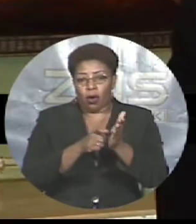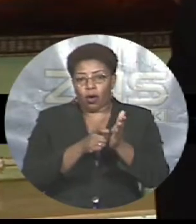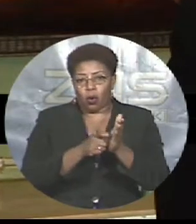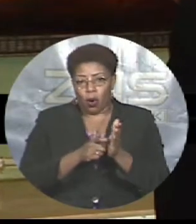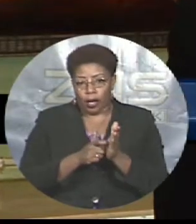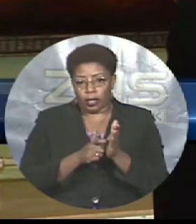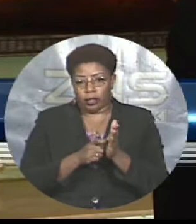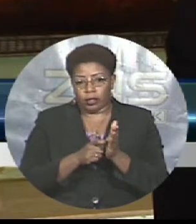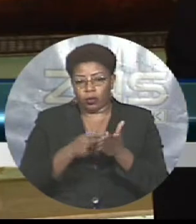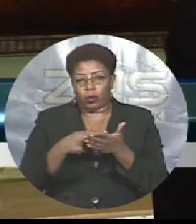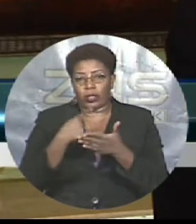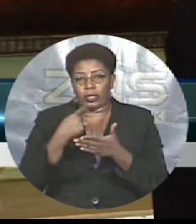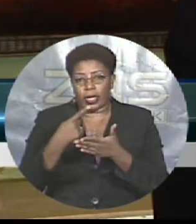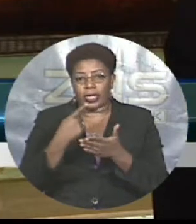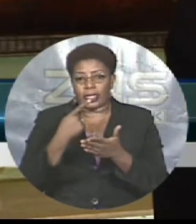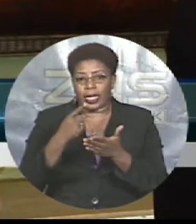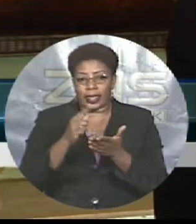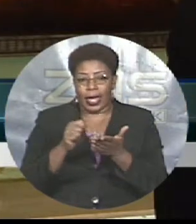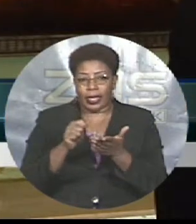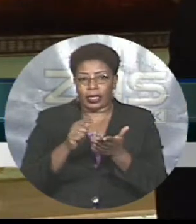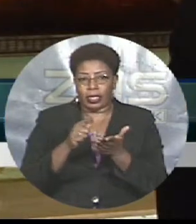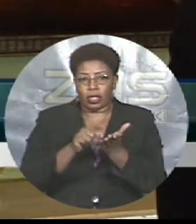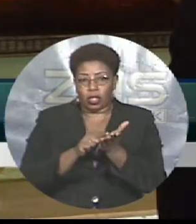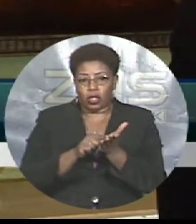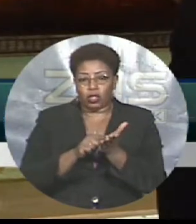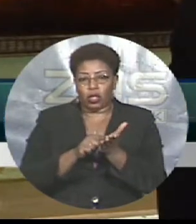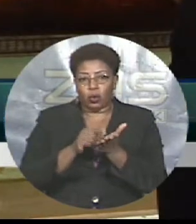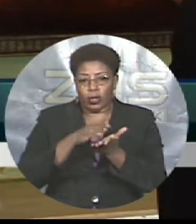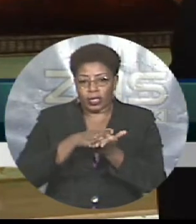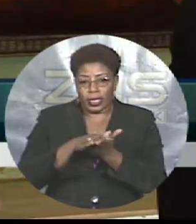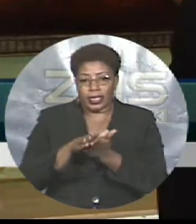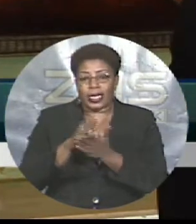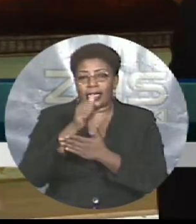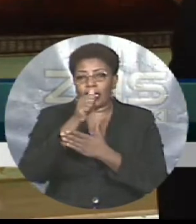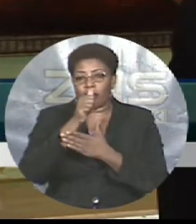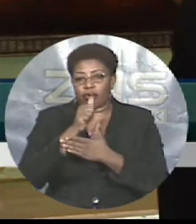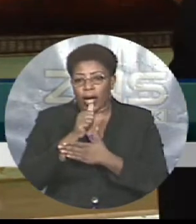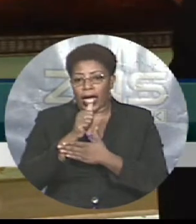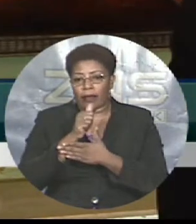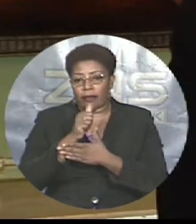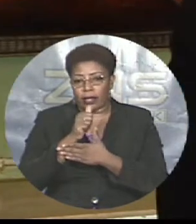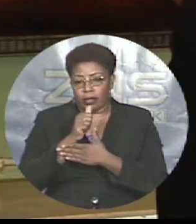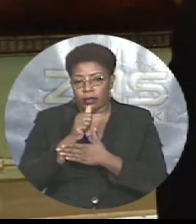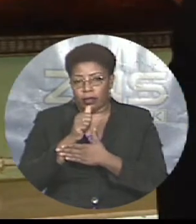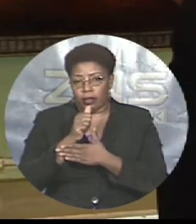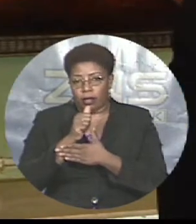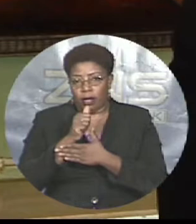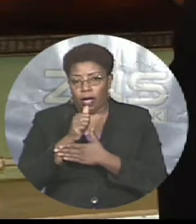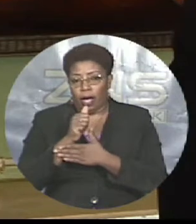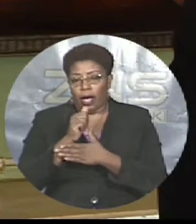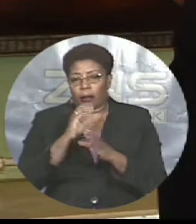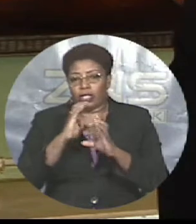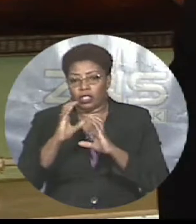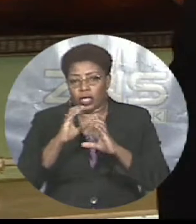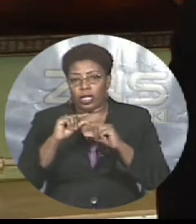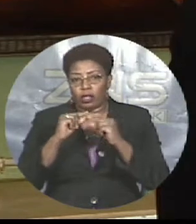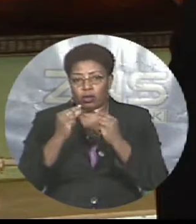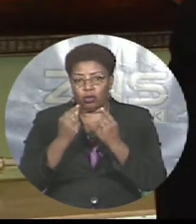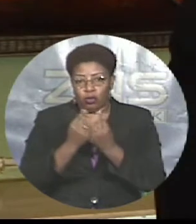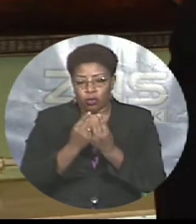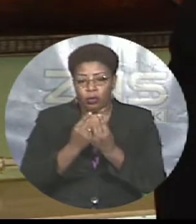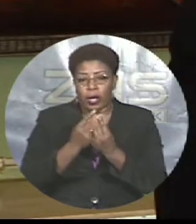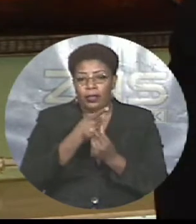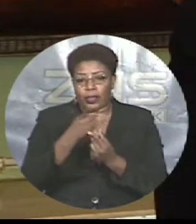was informed that the note was sent in the private coaches group chat. And I understand there was back and